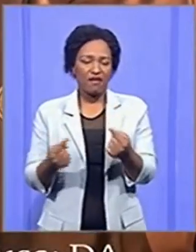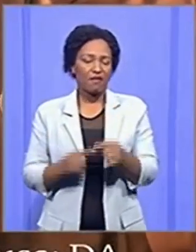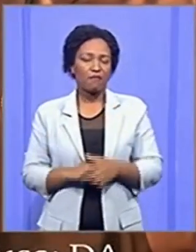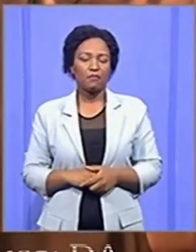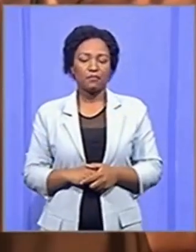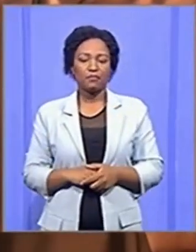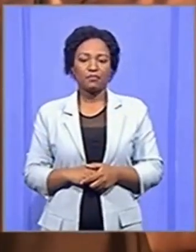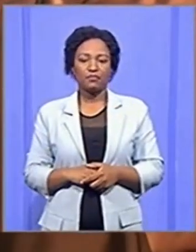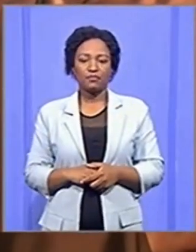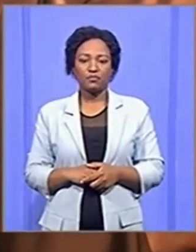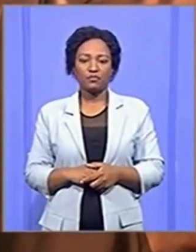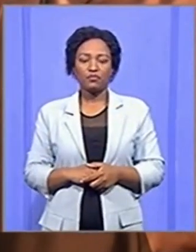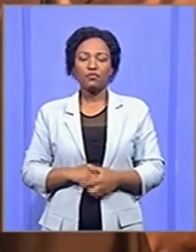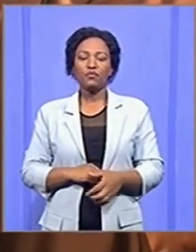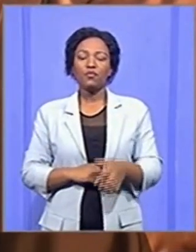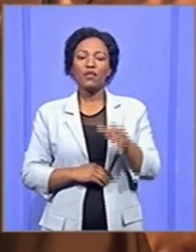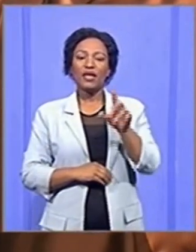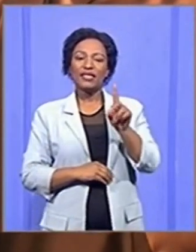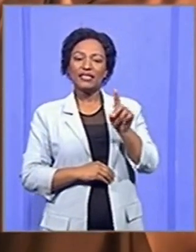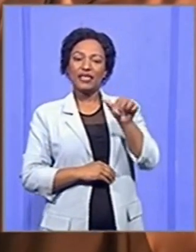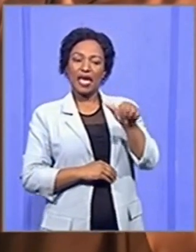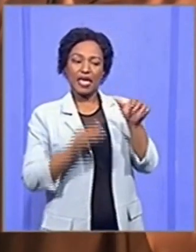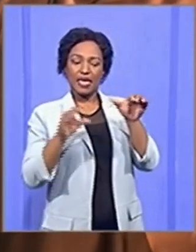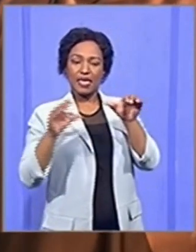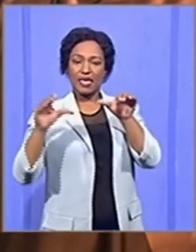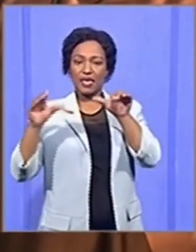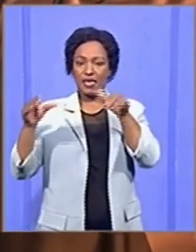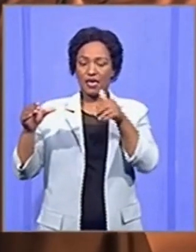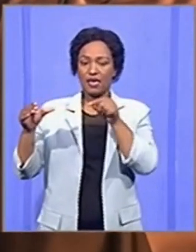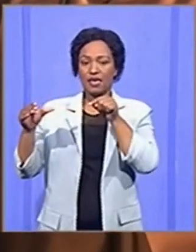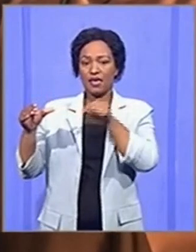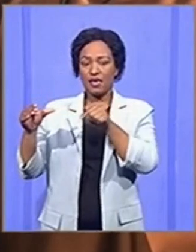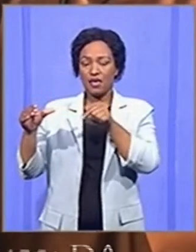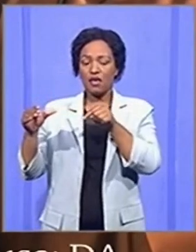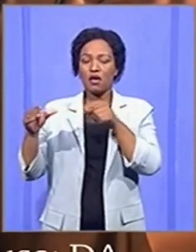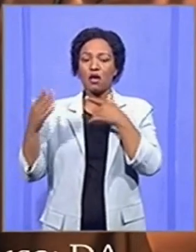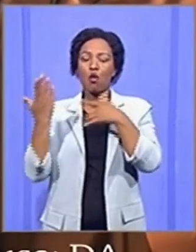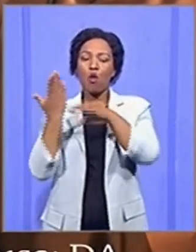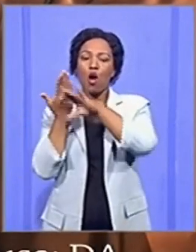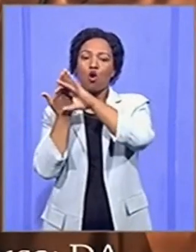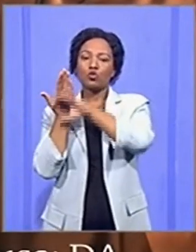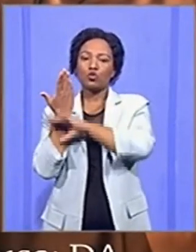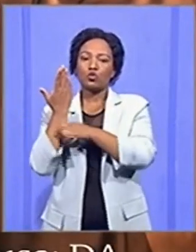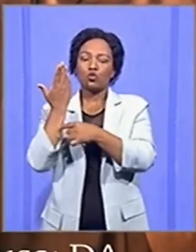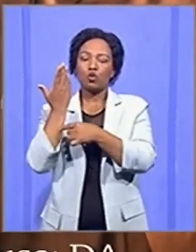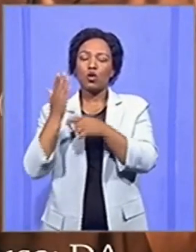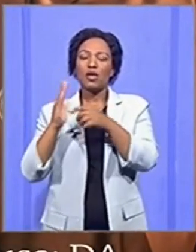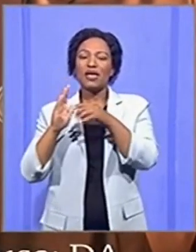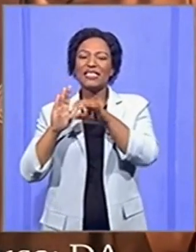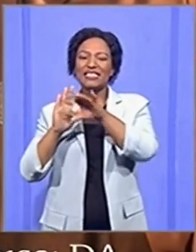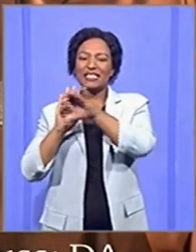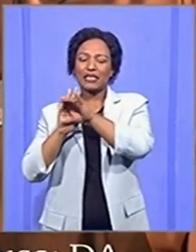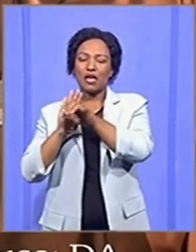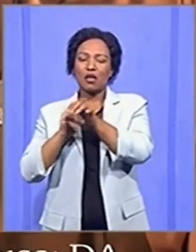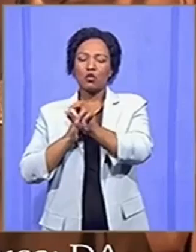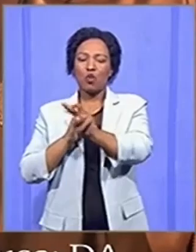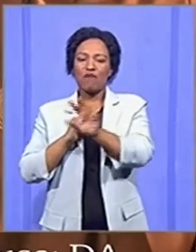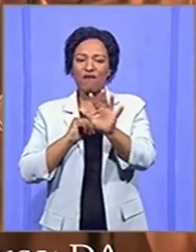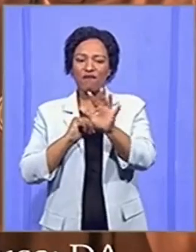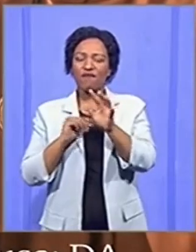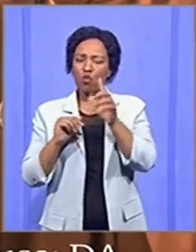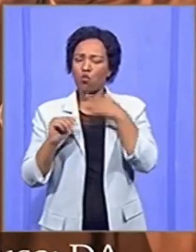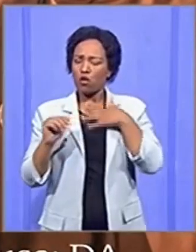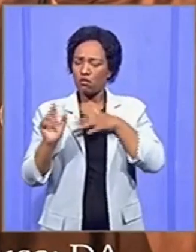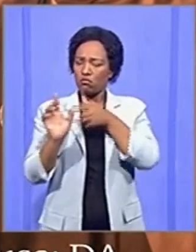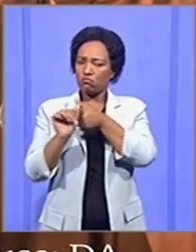Democratic Alliance is firmly committed to the provisions of the Constitution under Section 25. And we are firmly committed